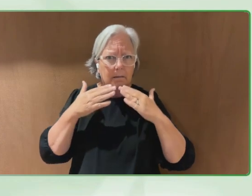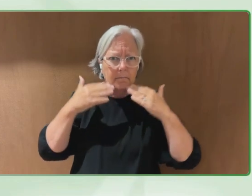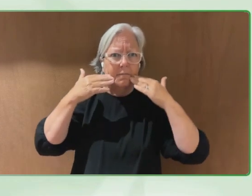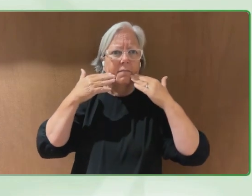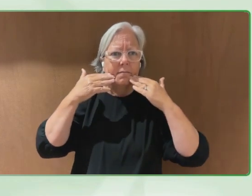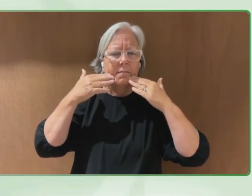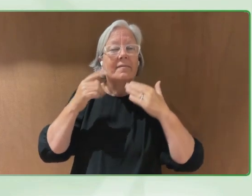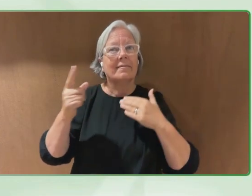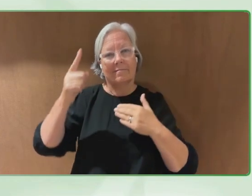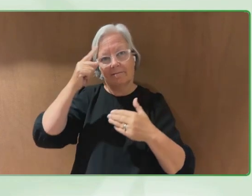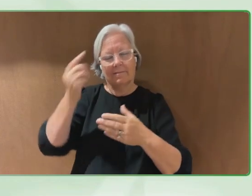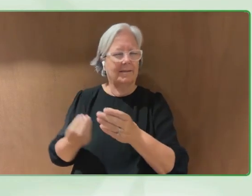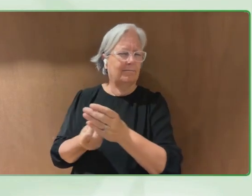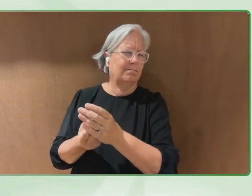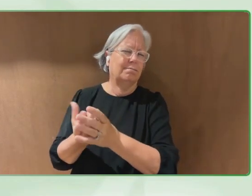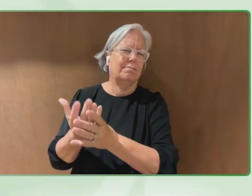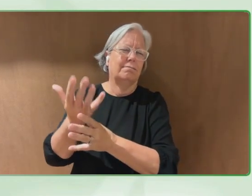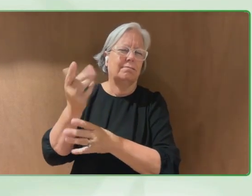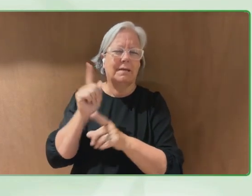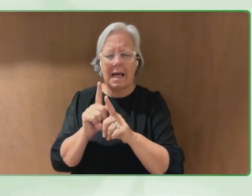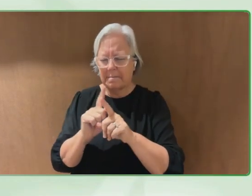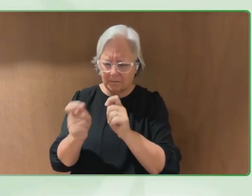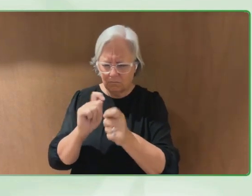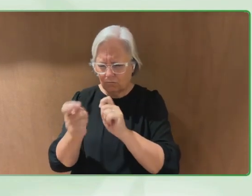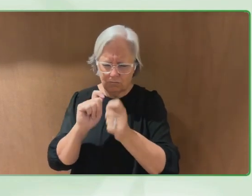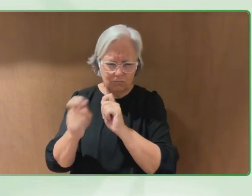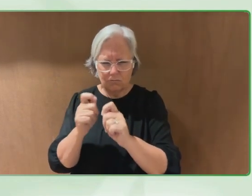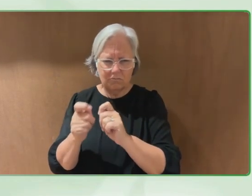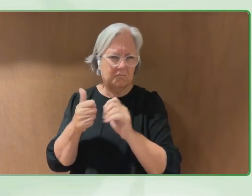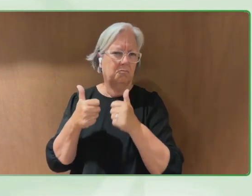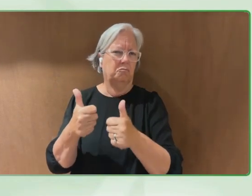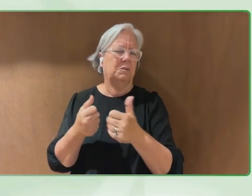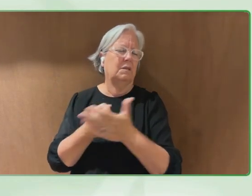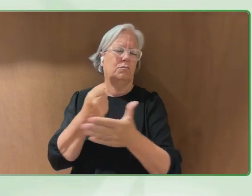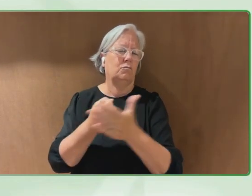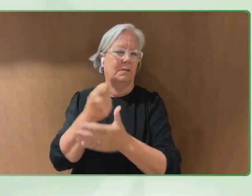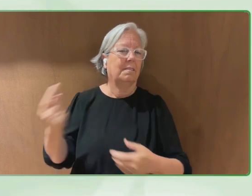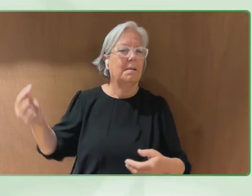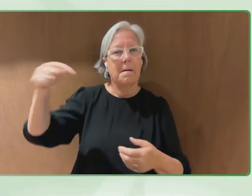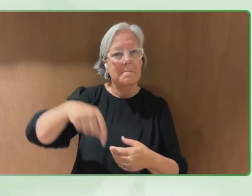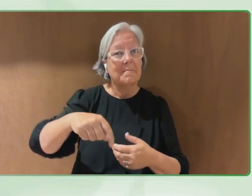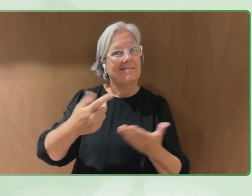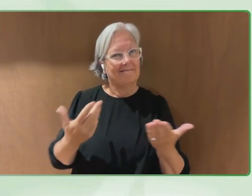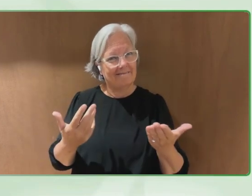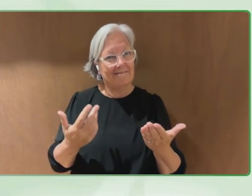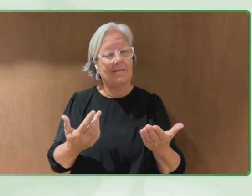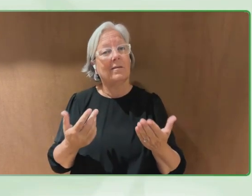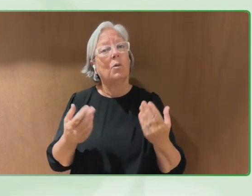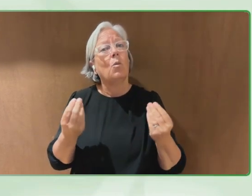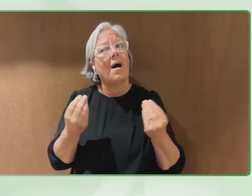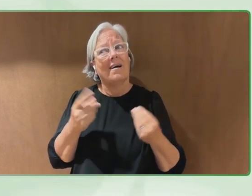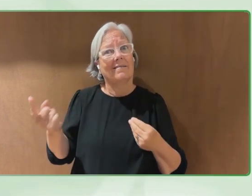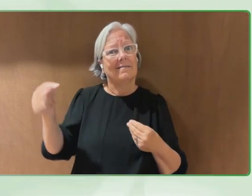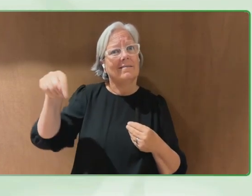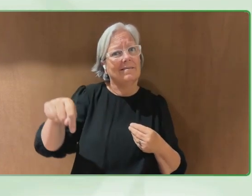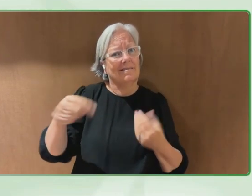They worked on it. They championed it, and now they get to be here today. And one of the reasons they get to be here today right now is